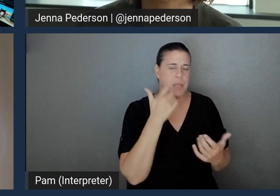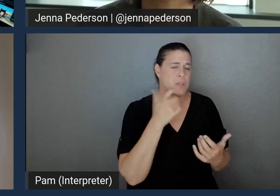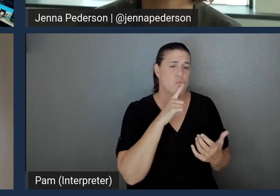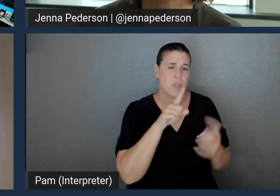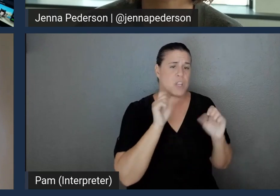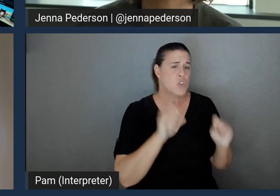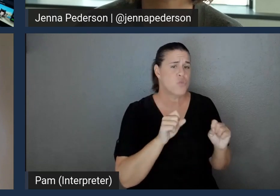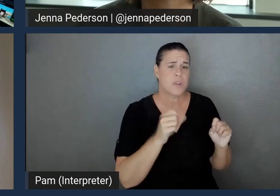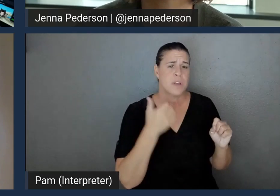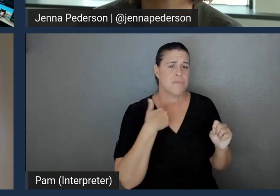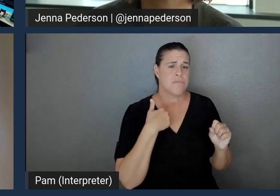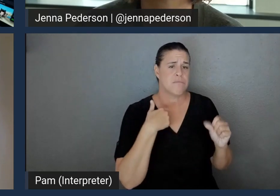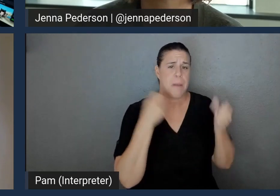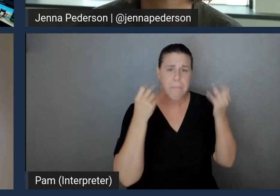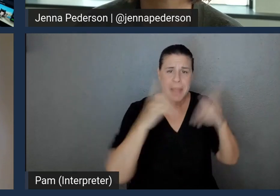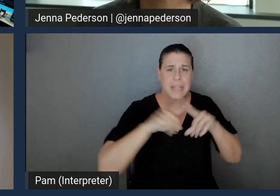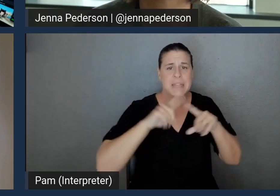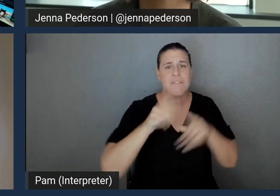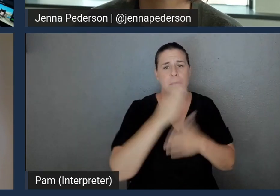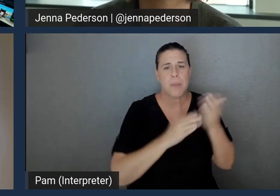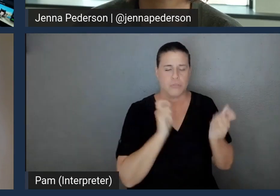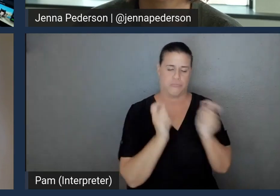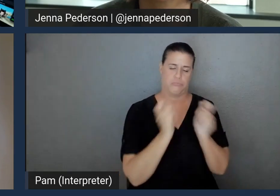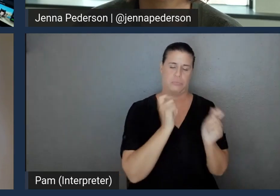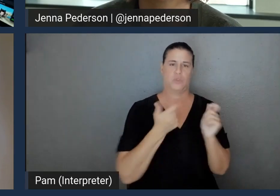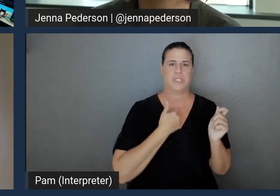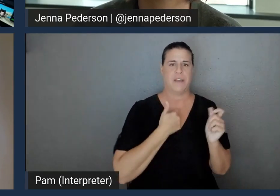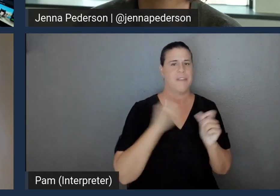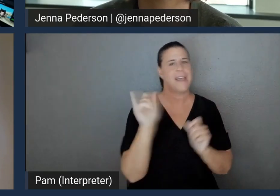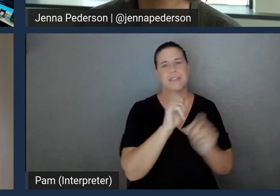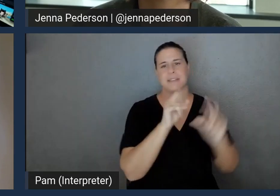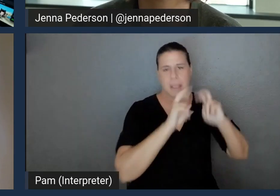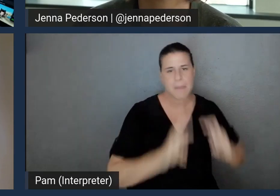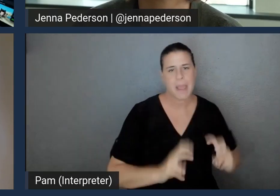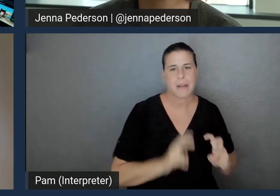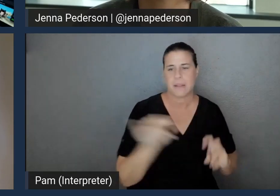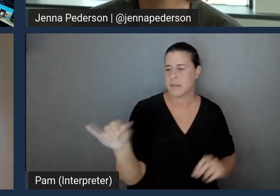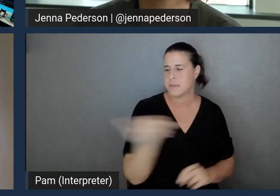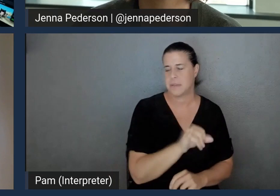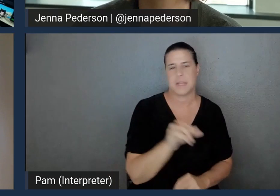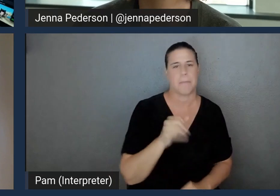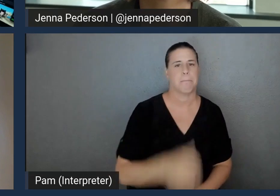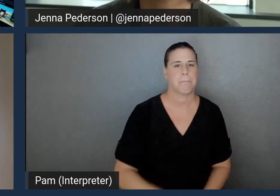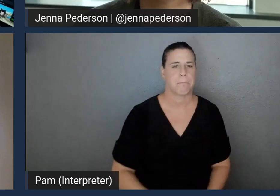bring a lot of the components on your own and still get the same analytics that you would get with Contact Lens.